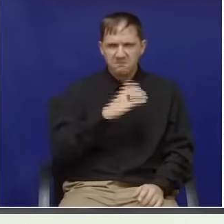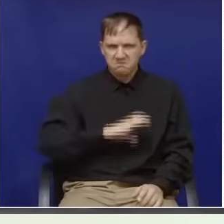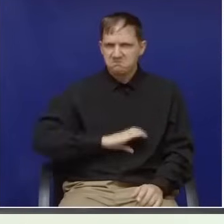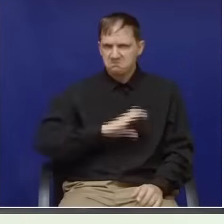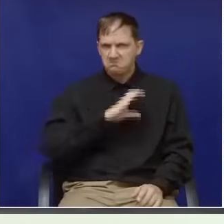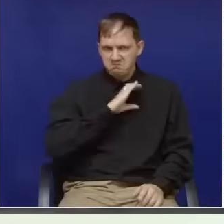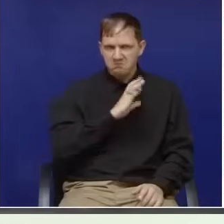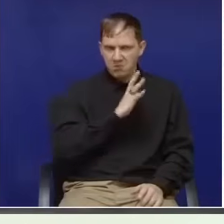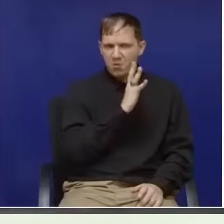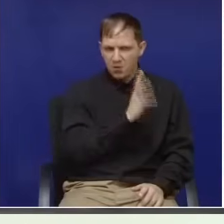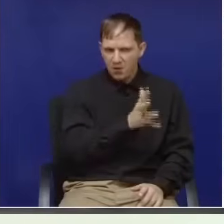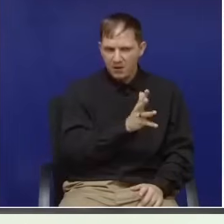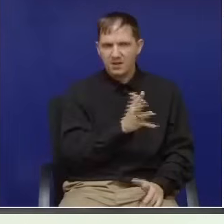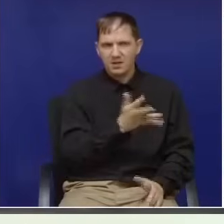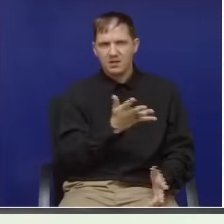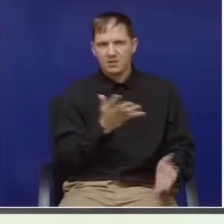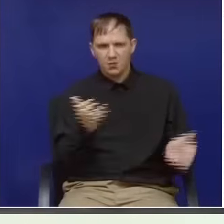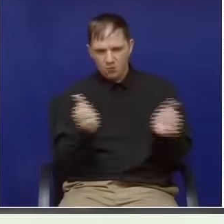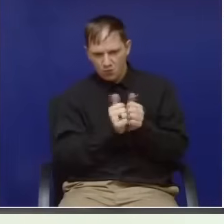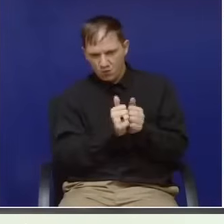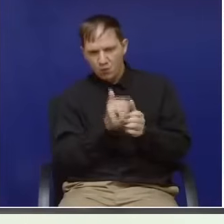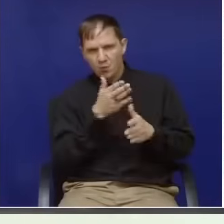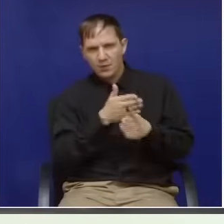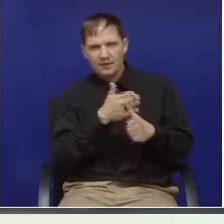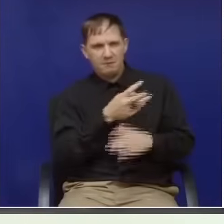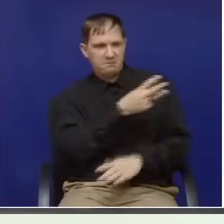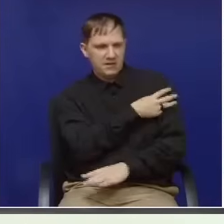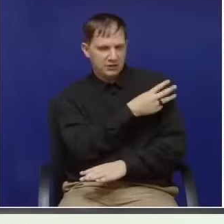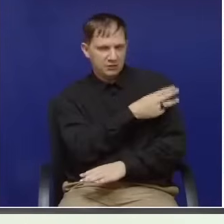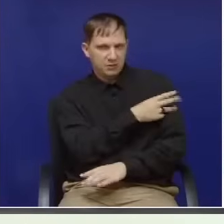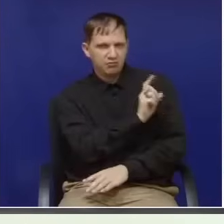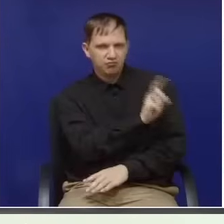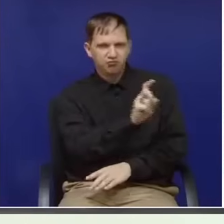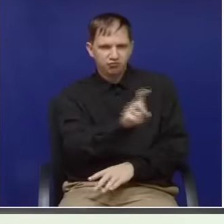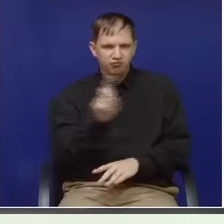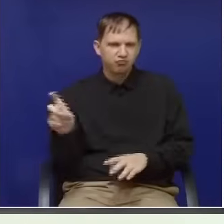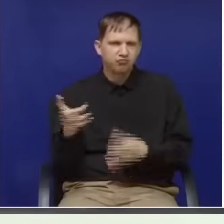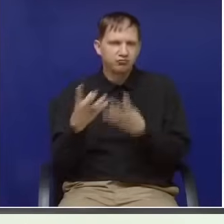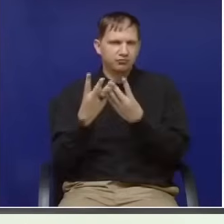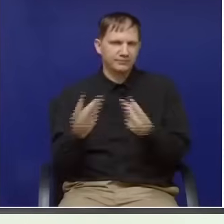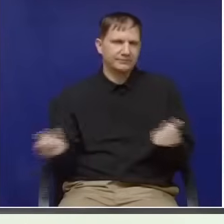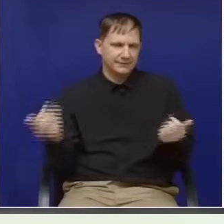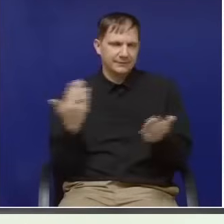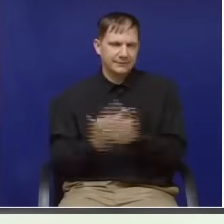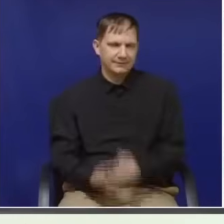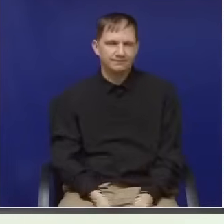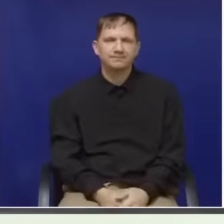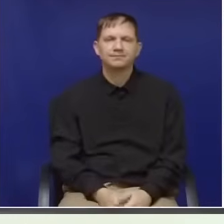approach, together with management, we'll be able to overcome this shortcoming. Thank you, Chairperson.